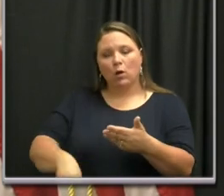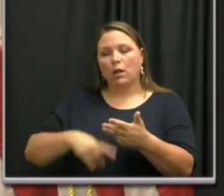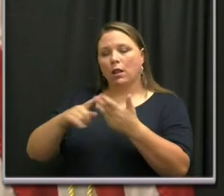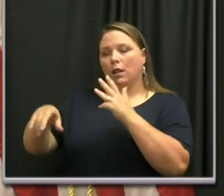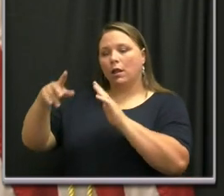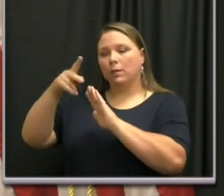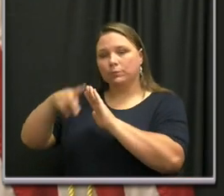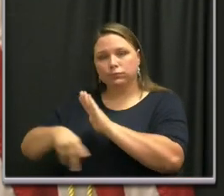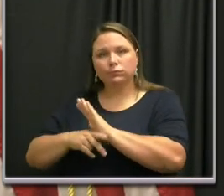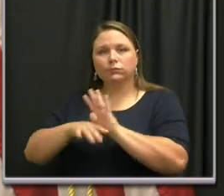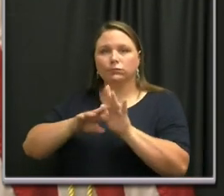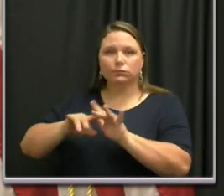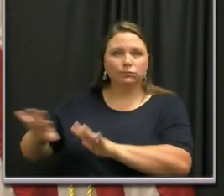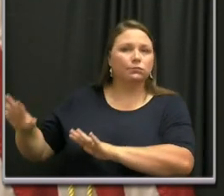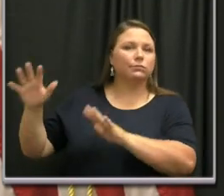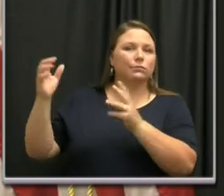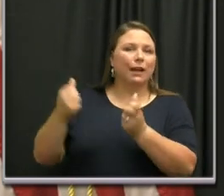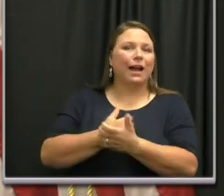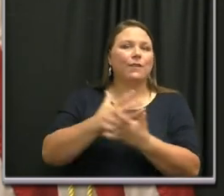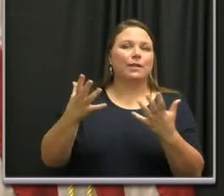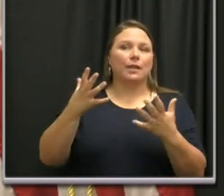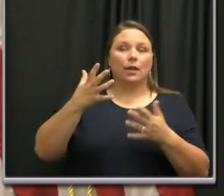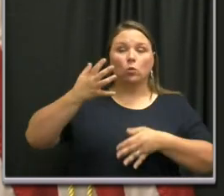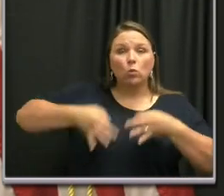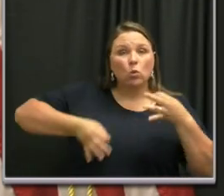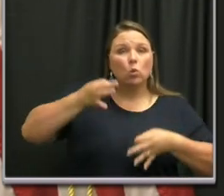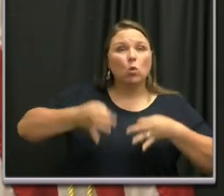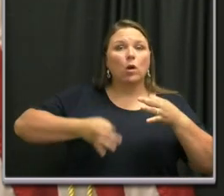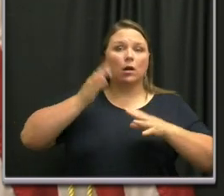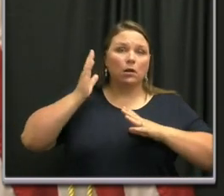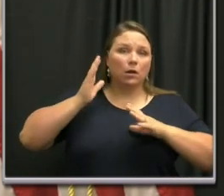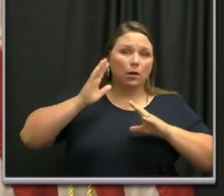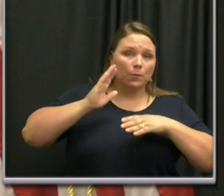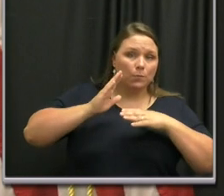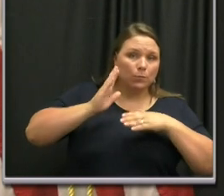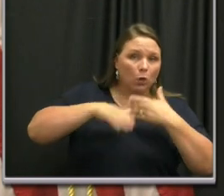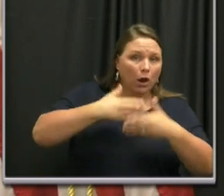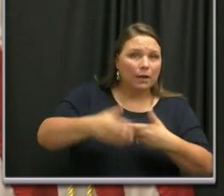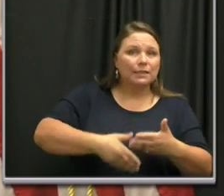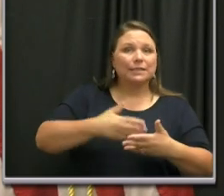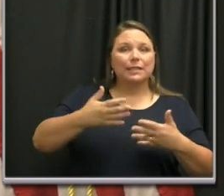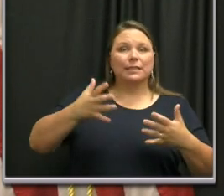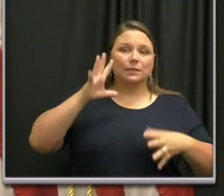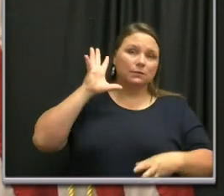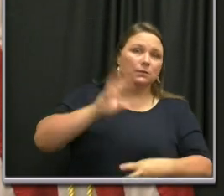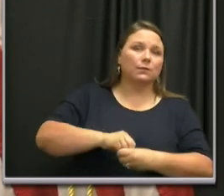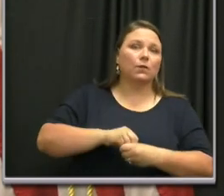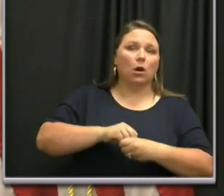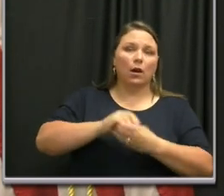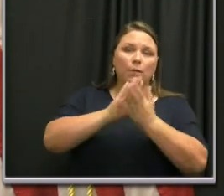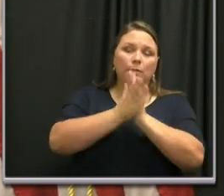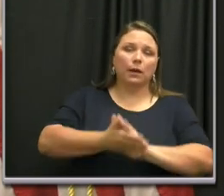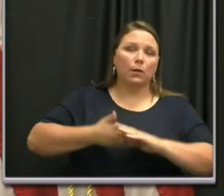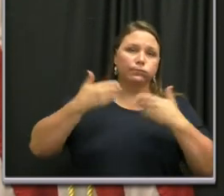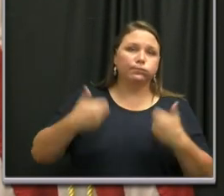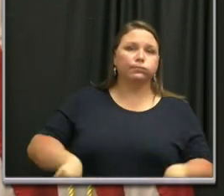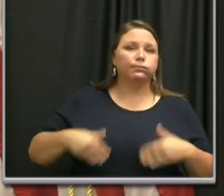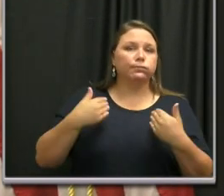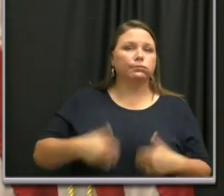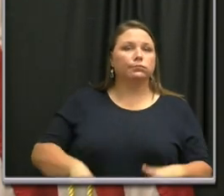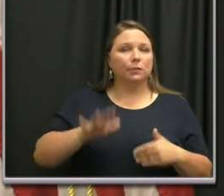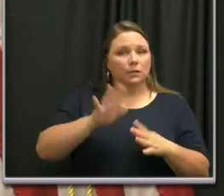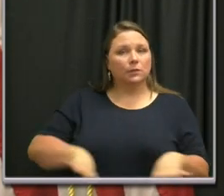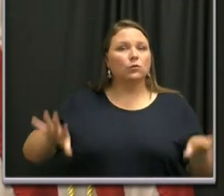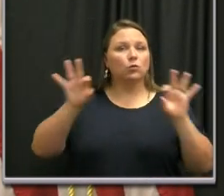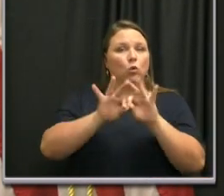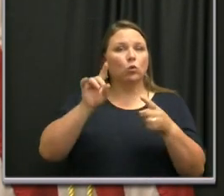there's a lot of court processes that end up being important things to consider,